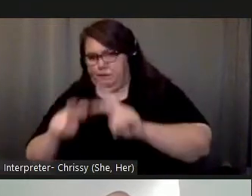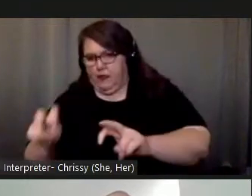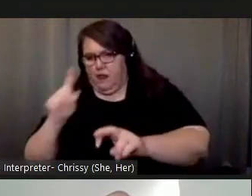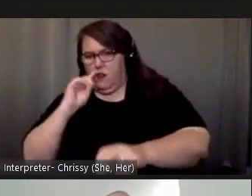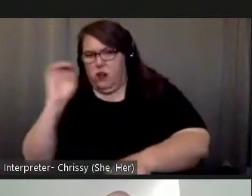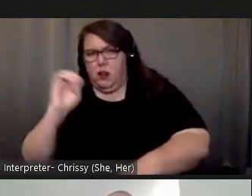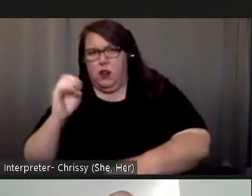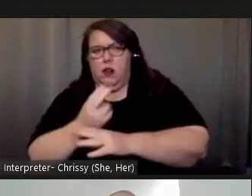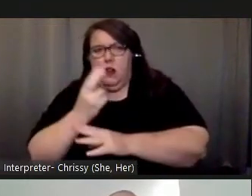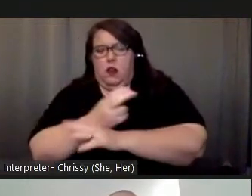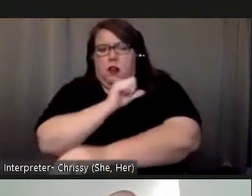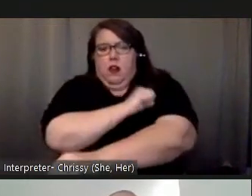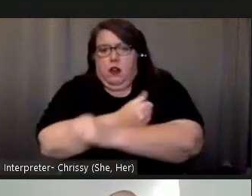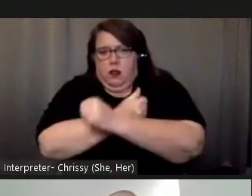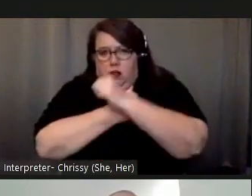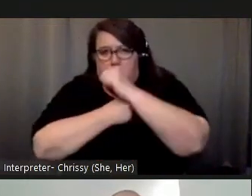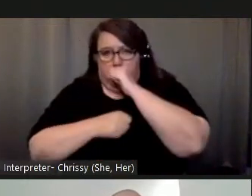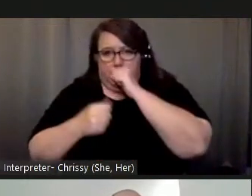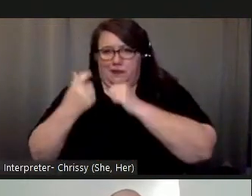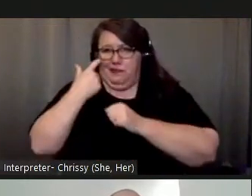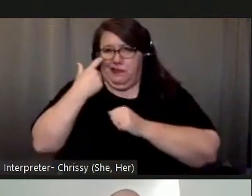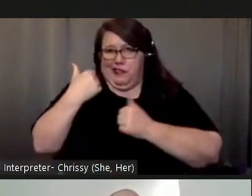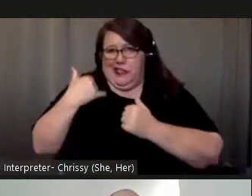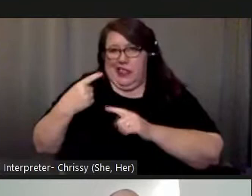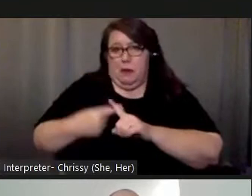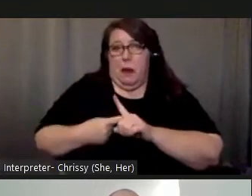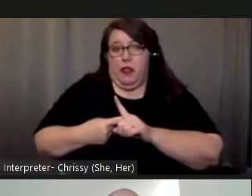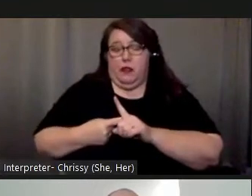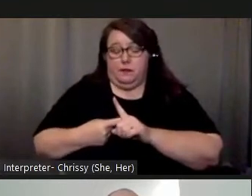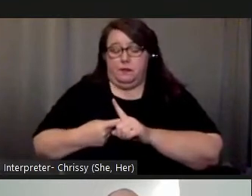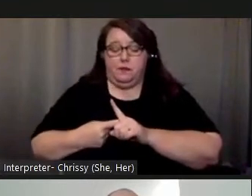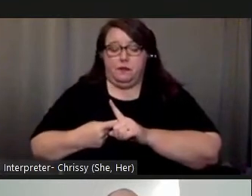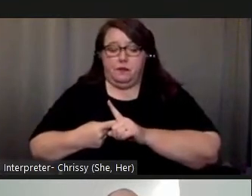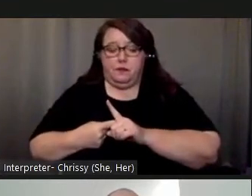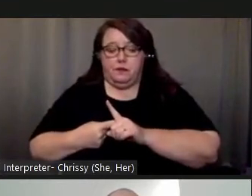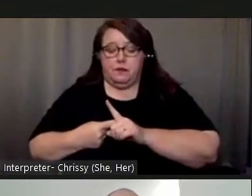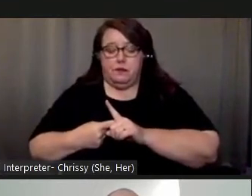use authorization earlier this month. The